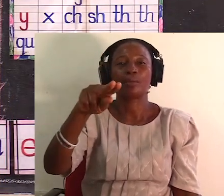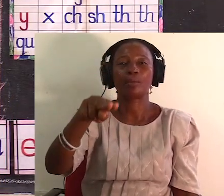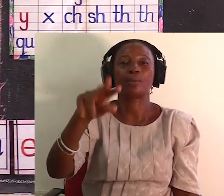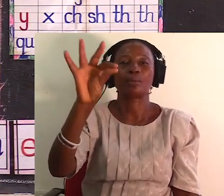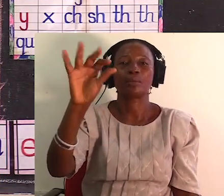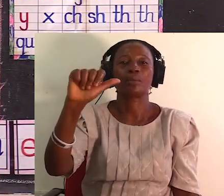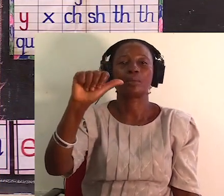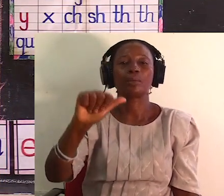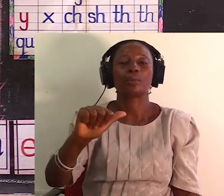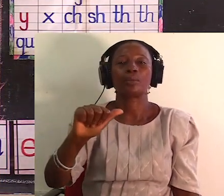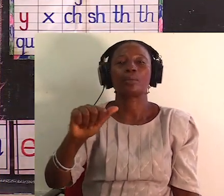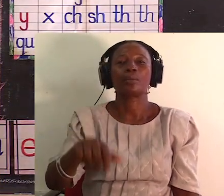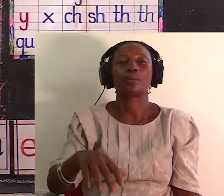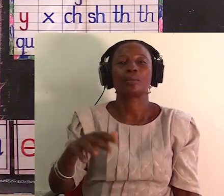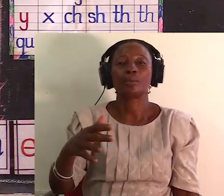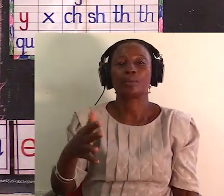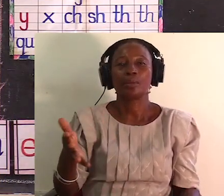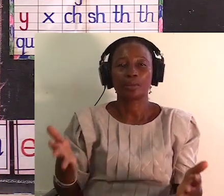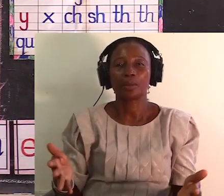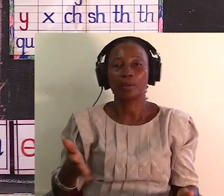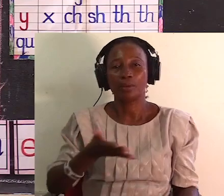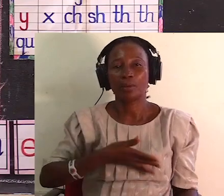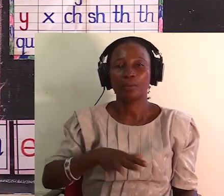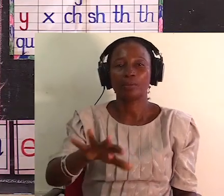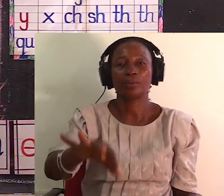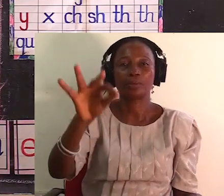Now, those of you with card A, you are ready.